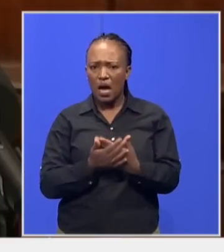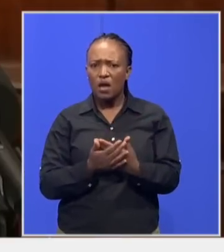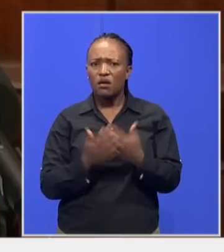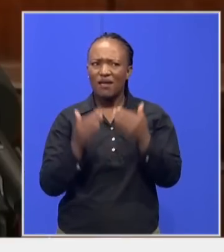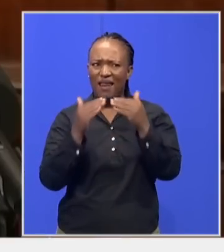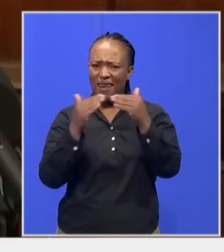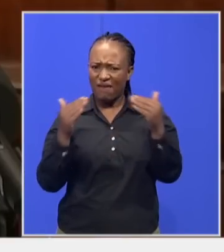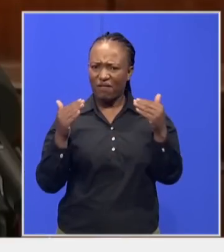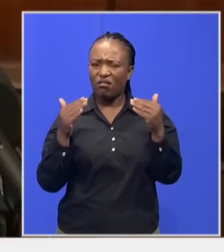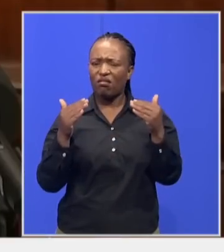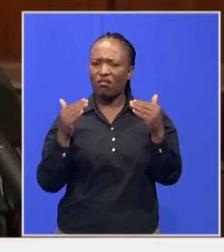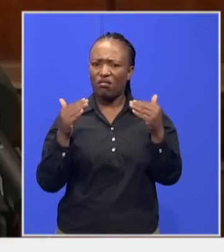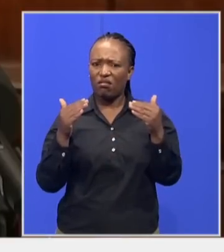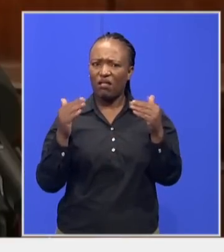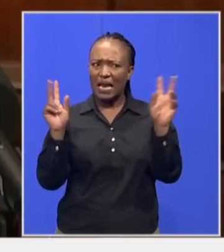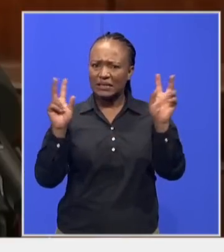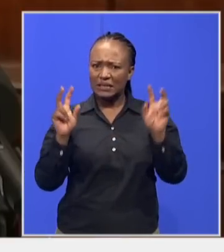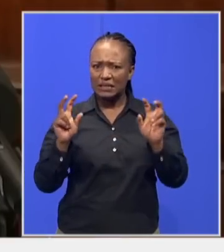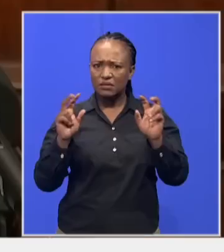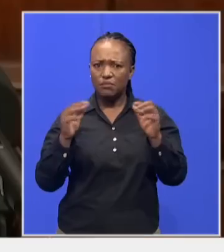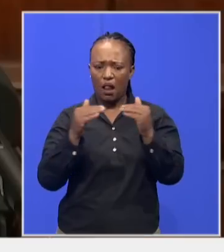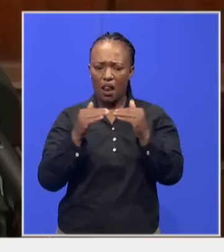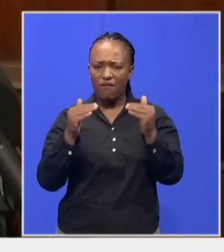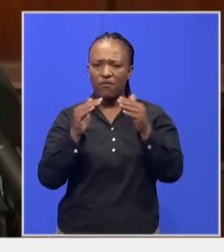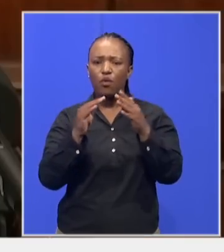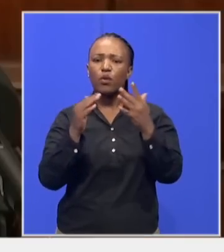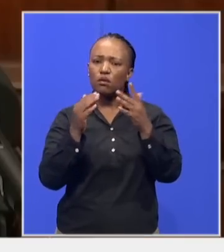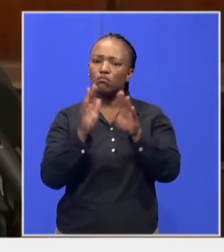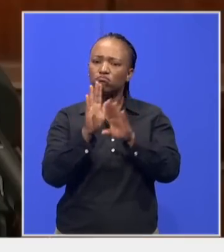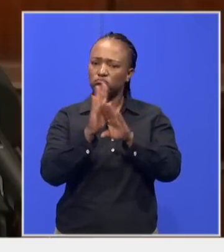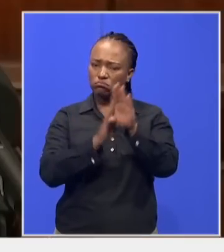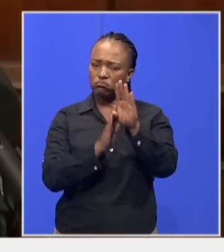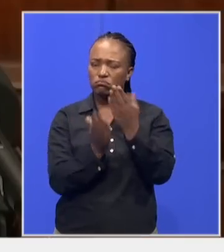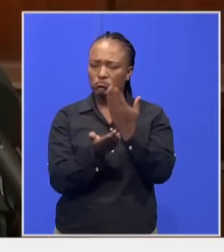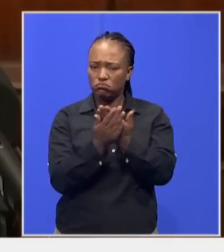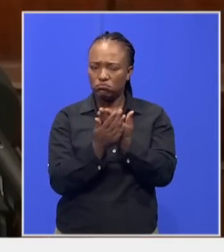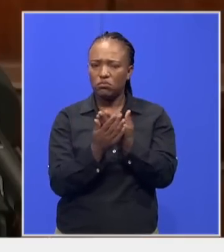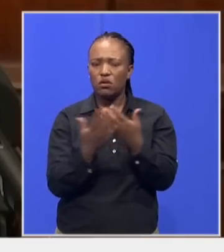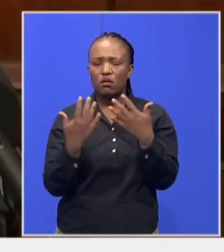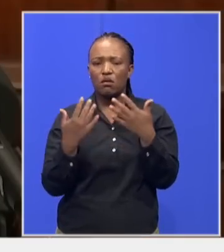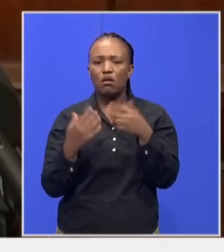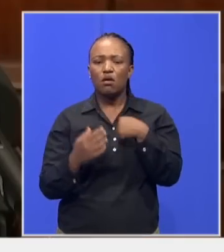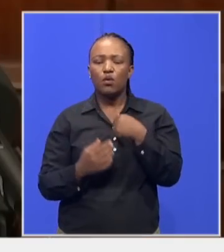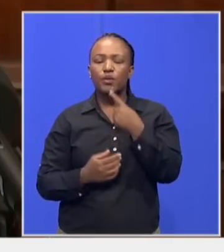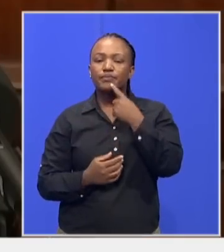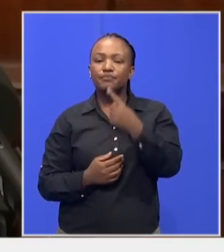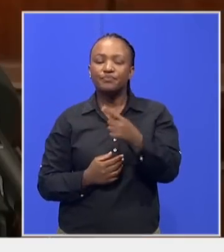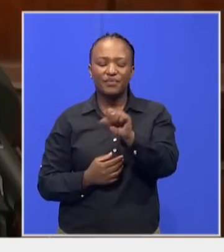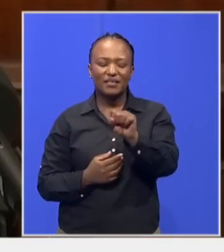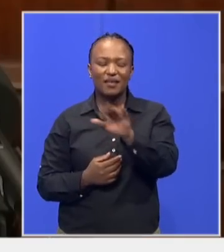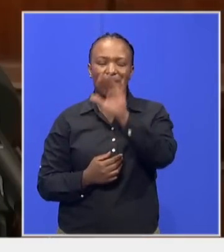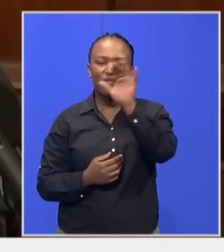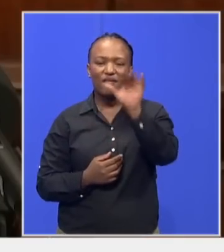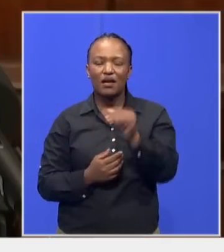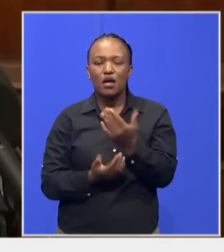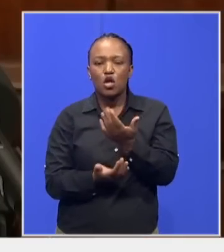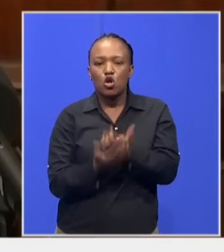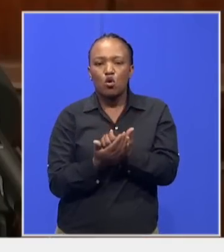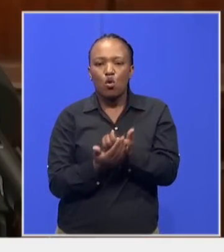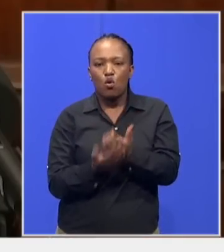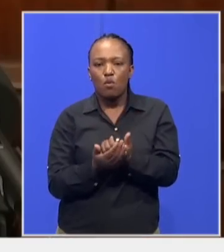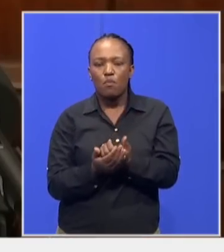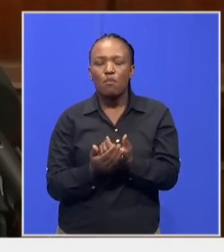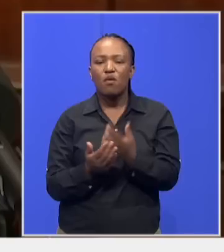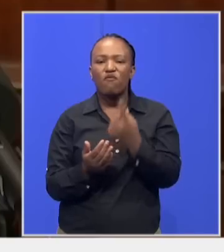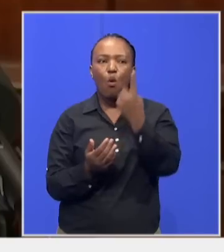by making those interventions. And all we are saying, compute what is the cost to the South African economy of one stage of